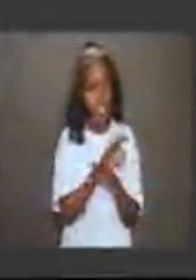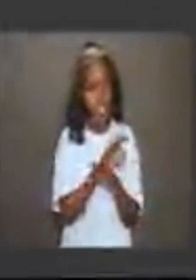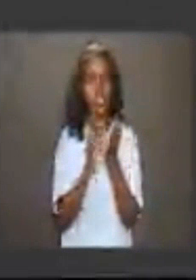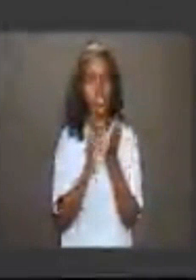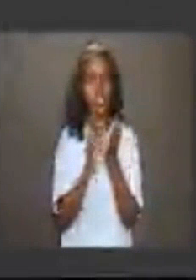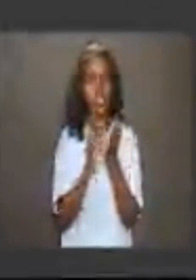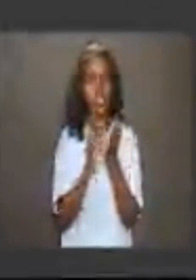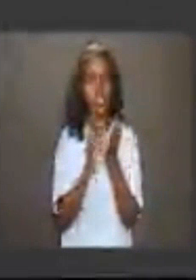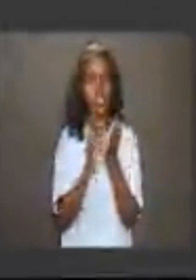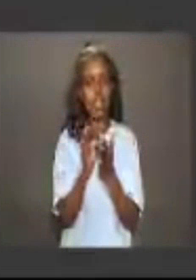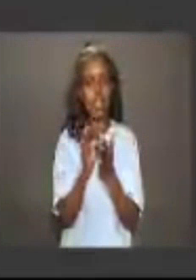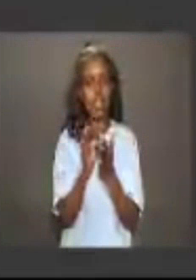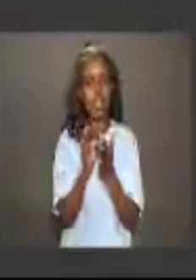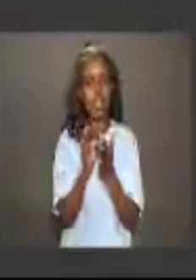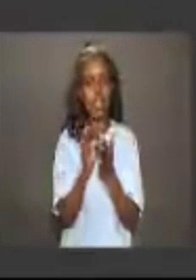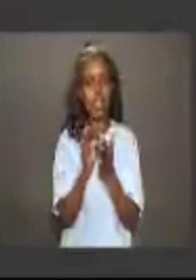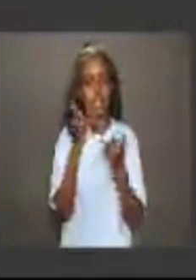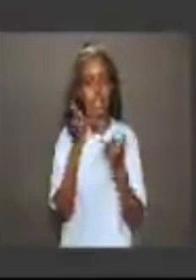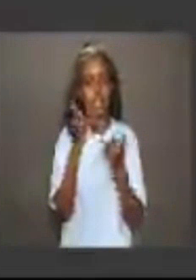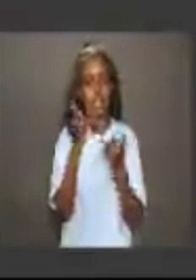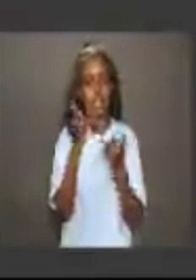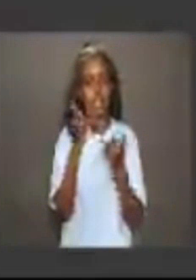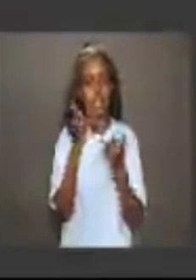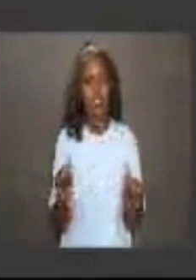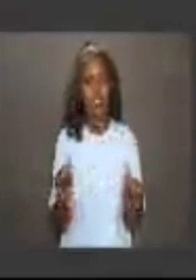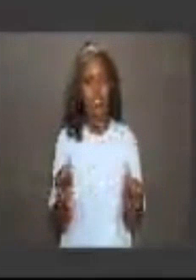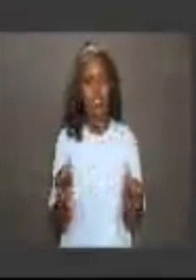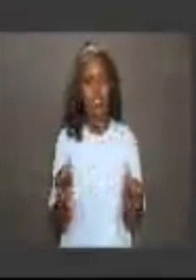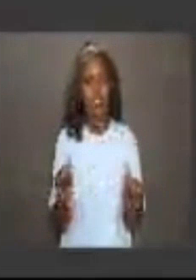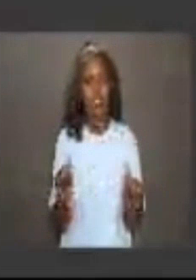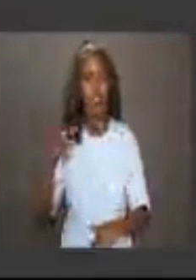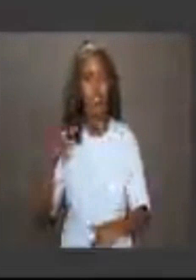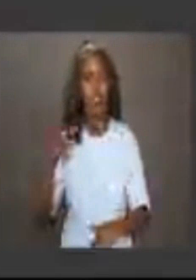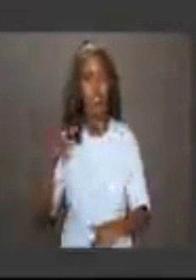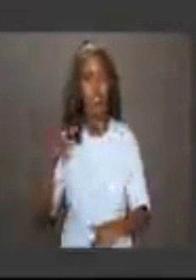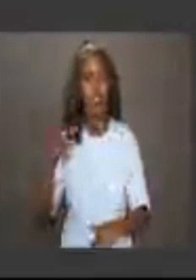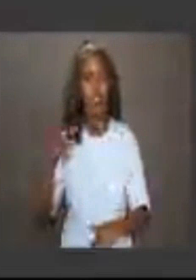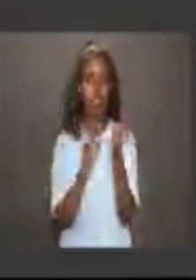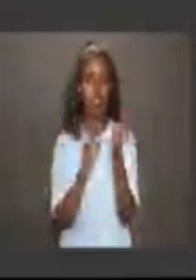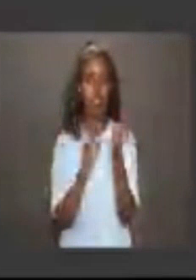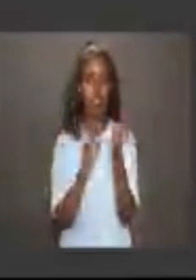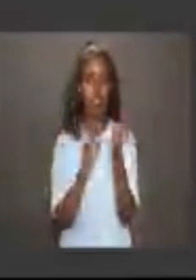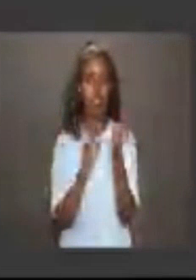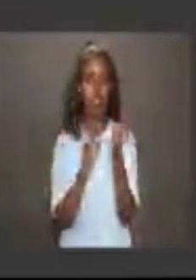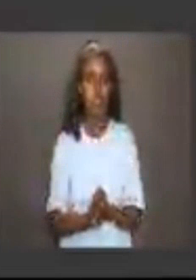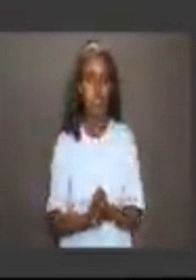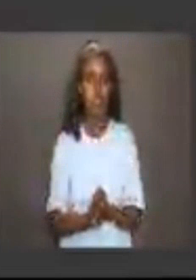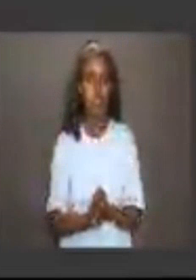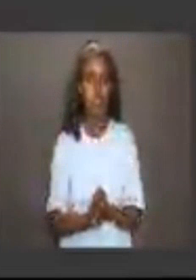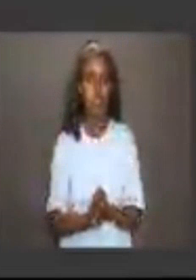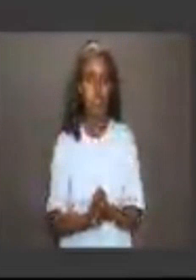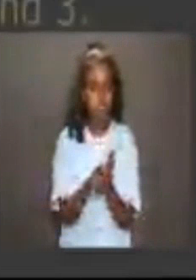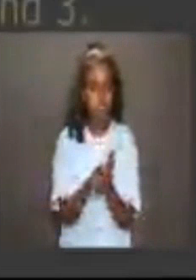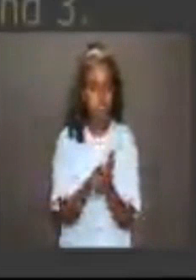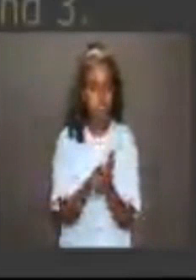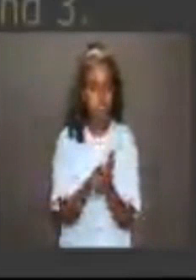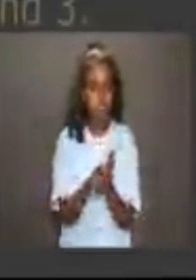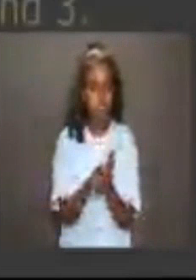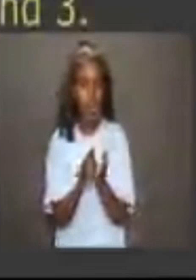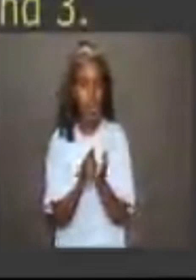a divisor of another number. For example,